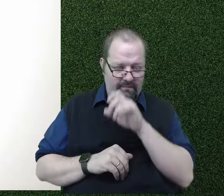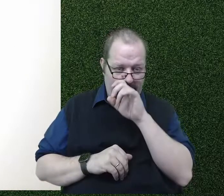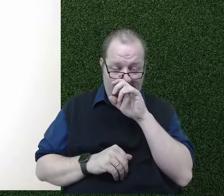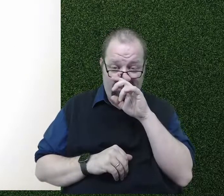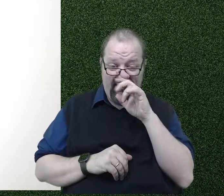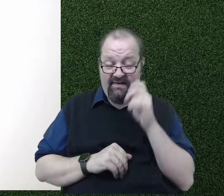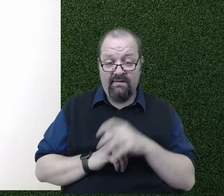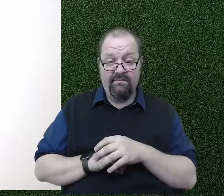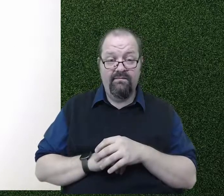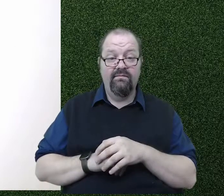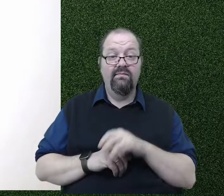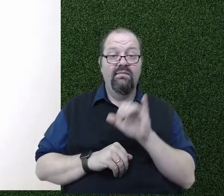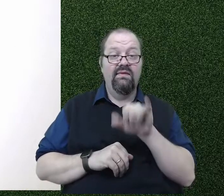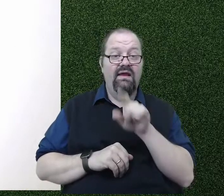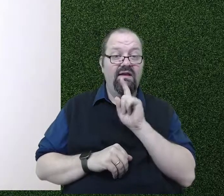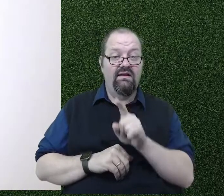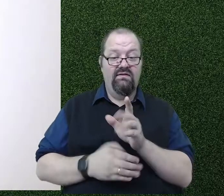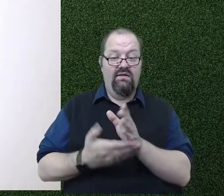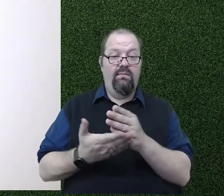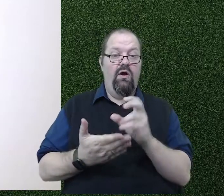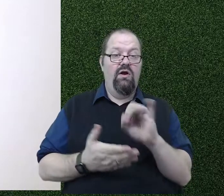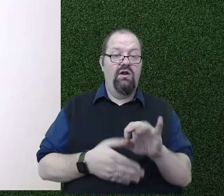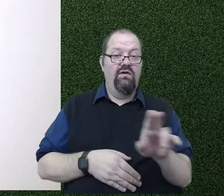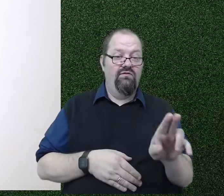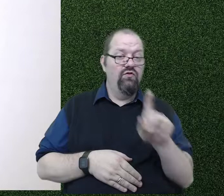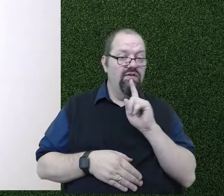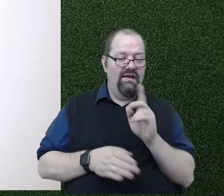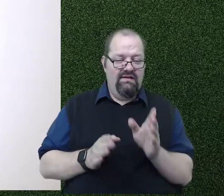It's the part of u that's parallel to v.